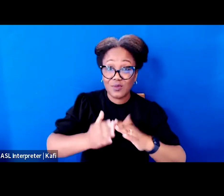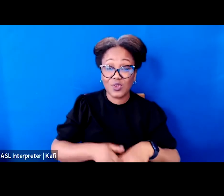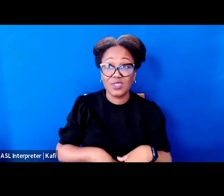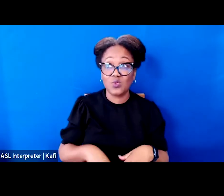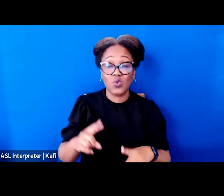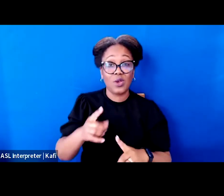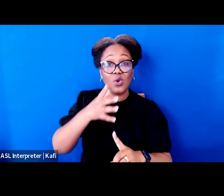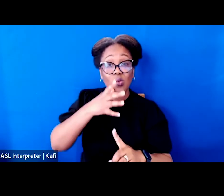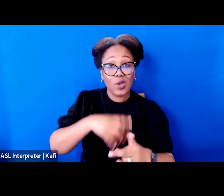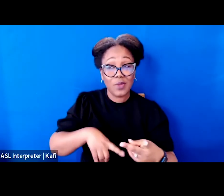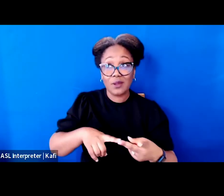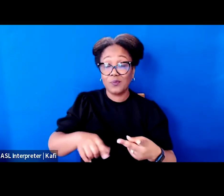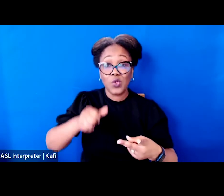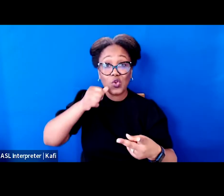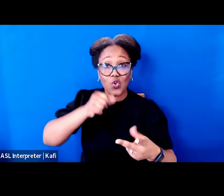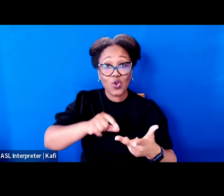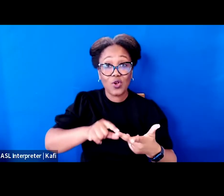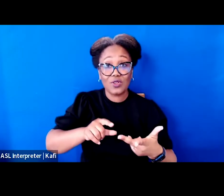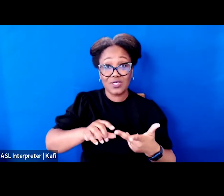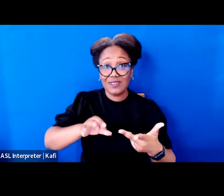femmes, children are the